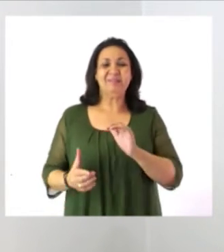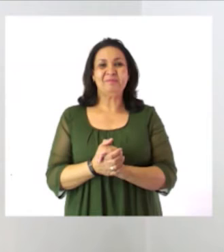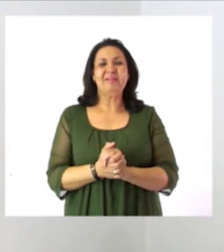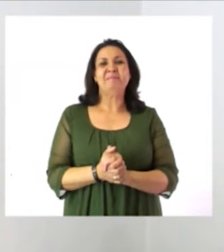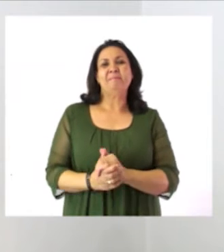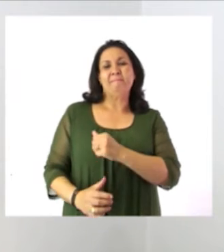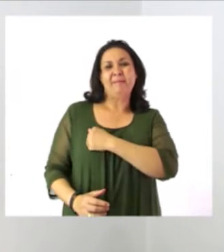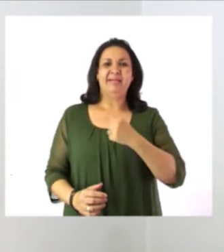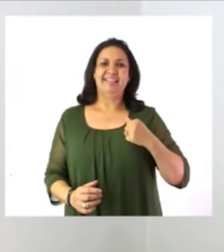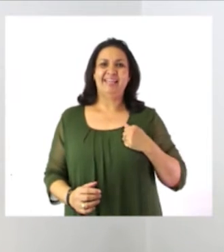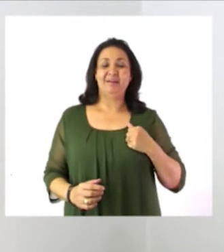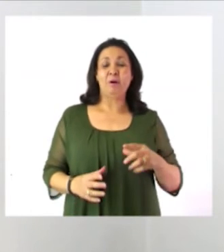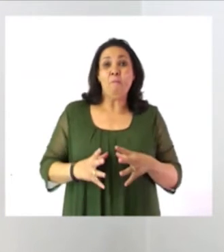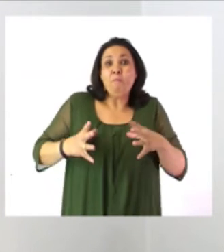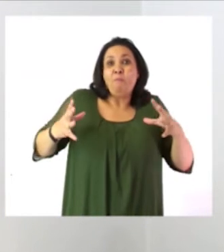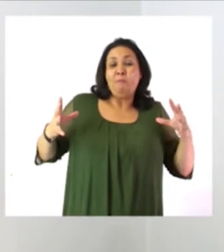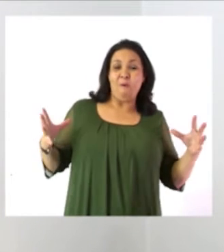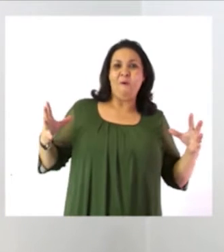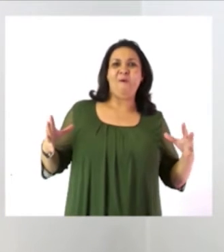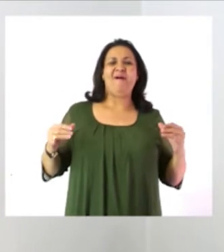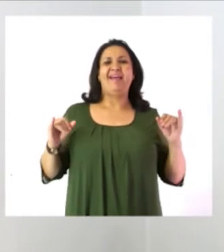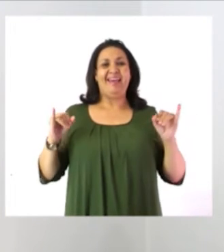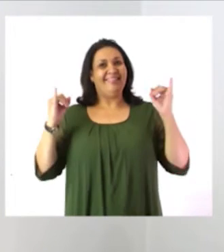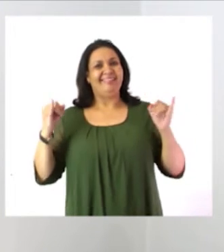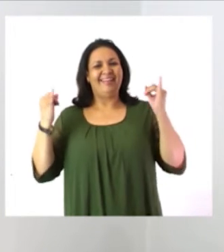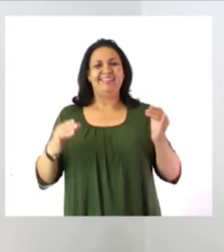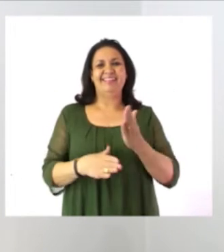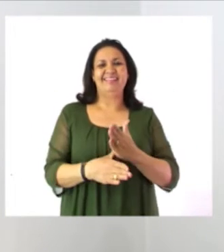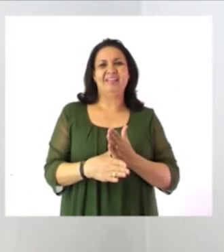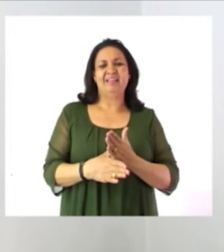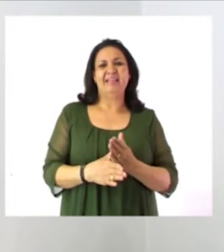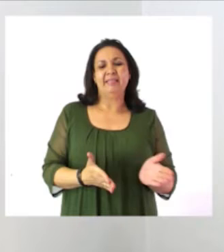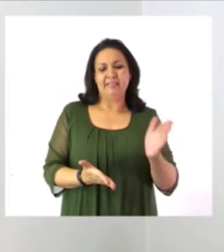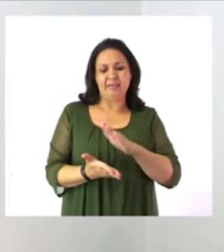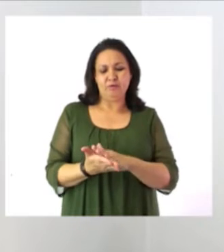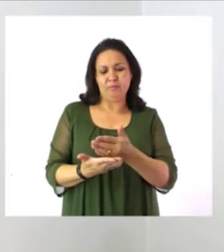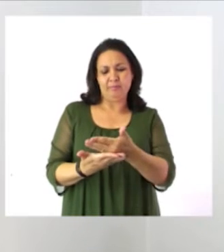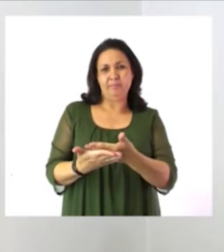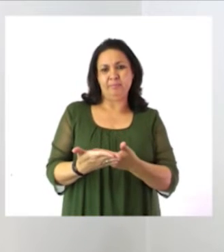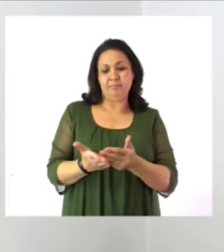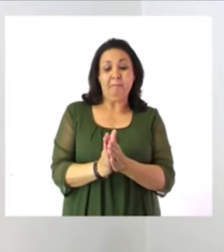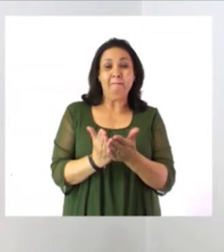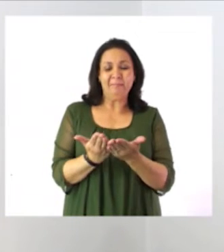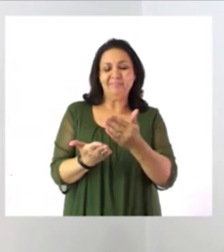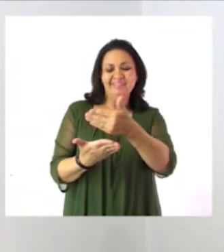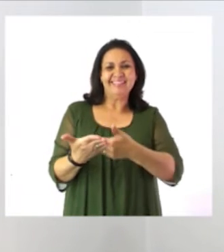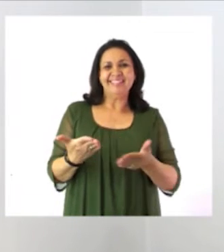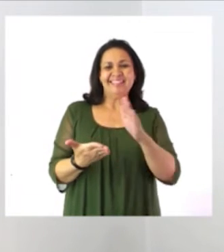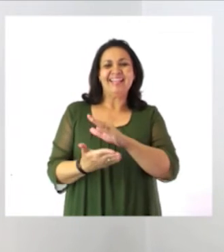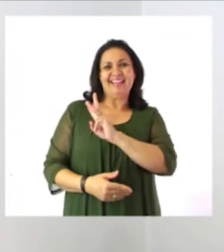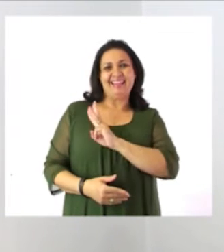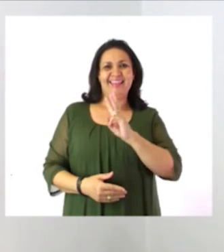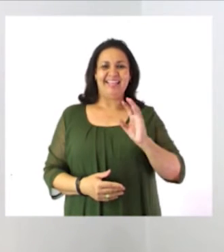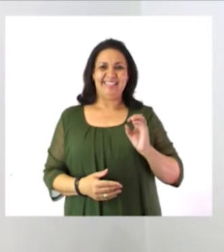I still have a more exciting lesson for you. Can you turn to page 30? Turn to page 30 and you will